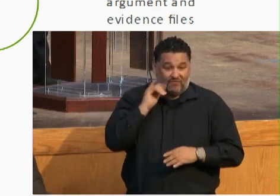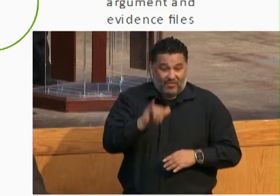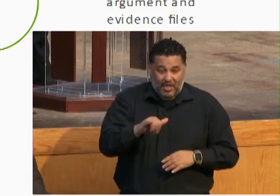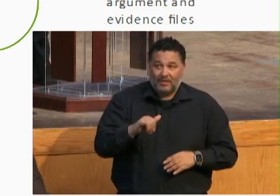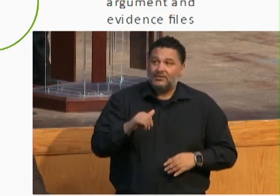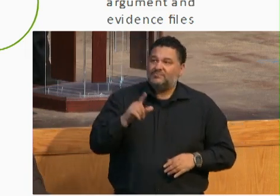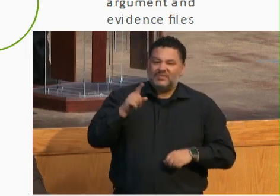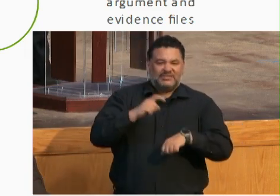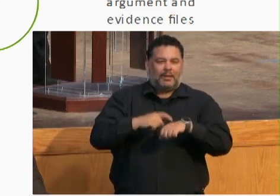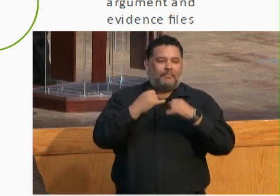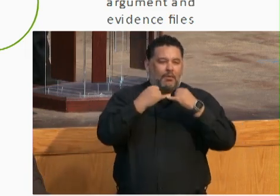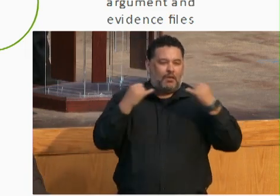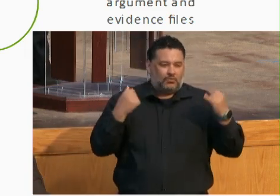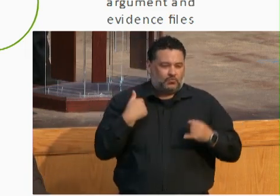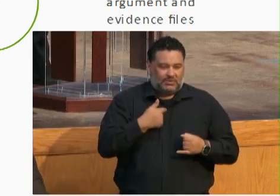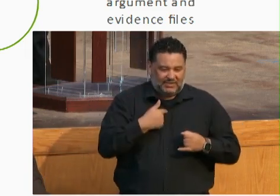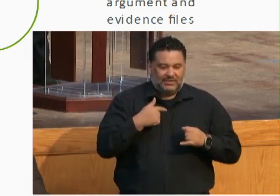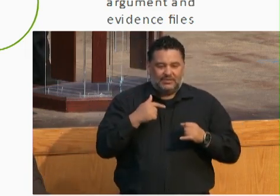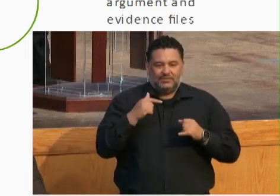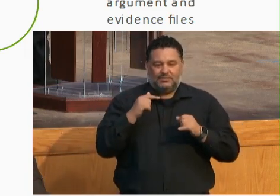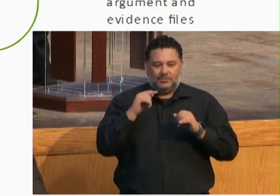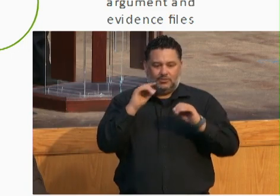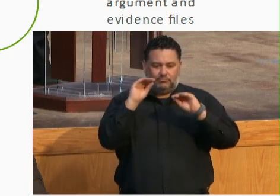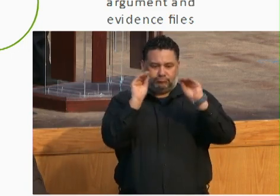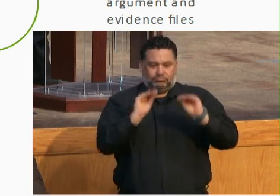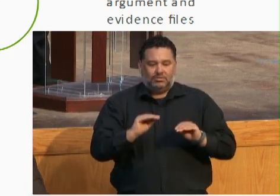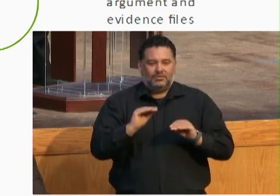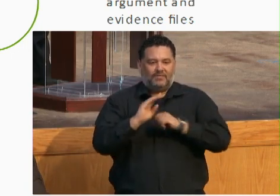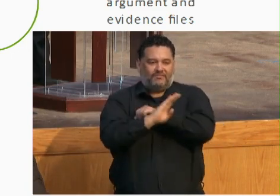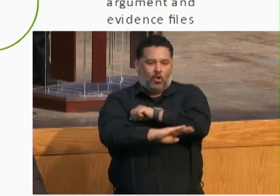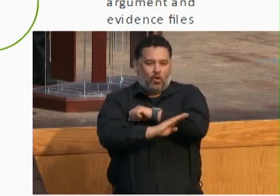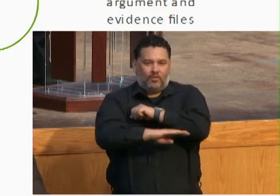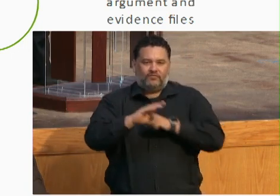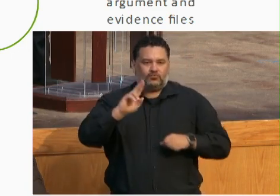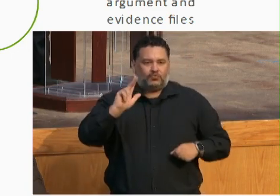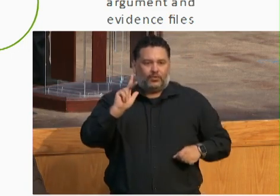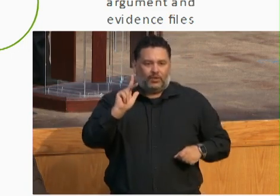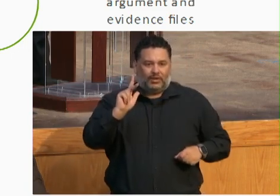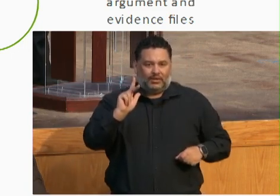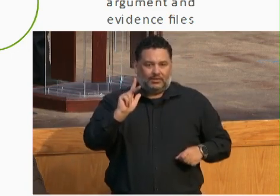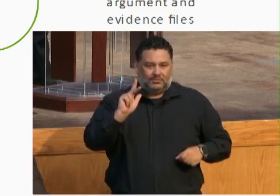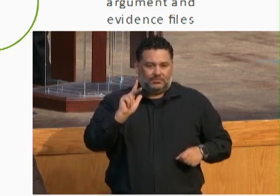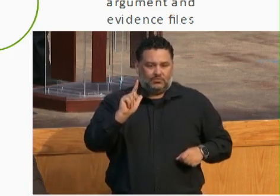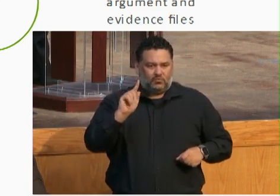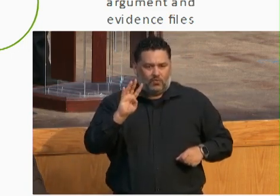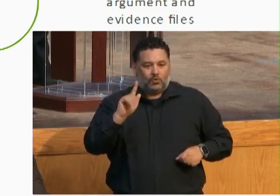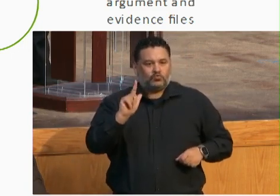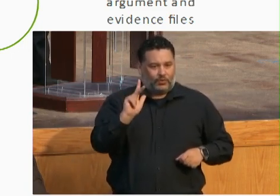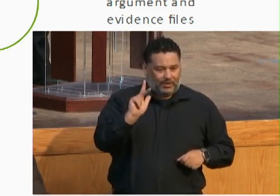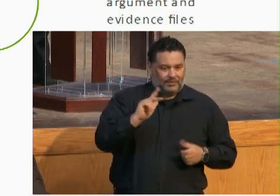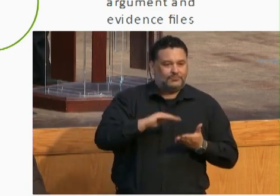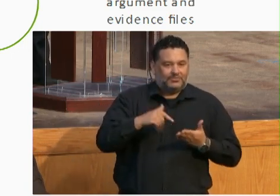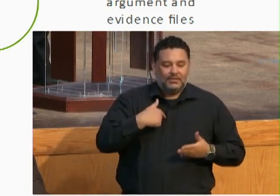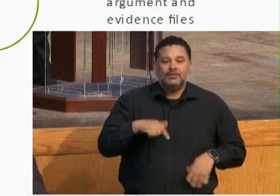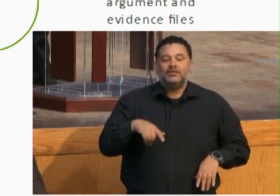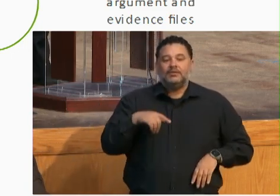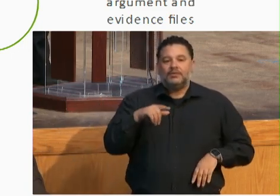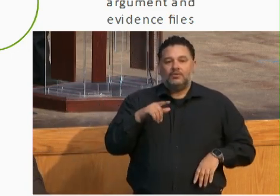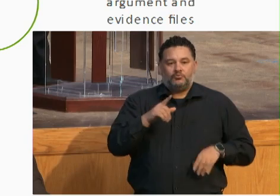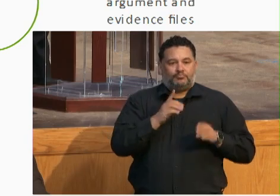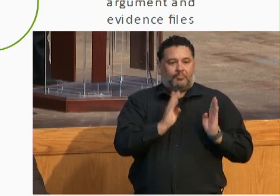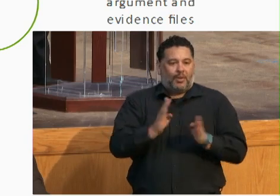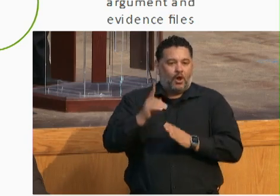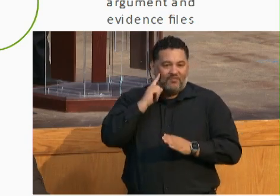the timeline that we built in fall of 24, or 23, excuse me, to prepare for the visit